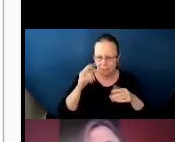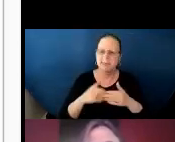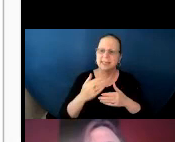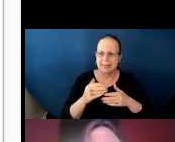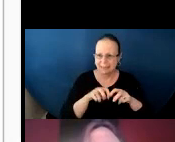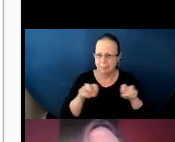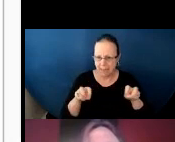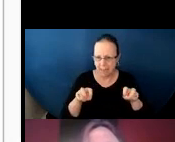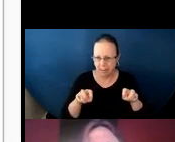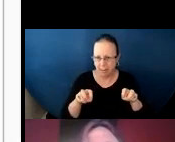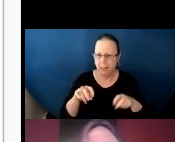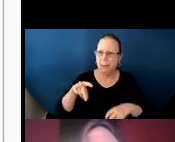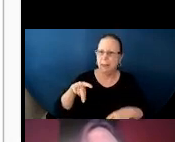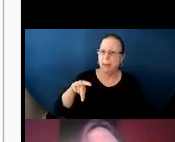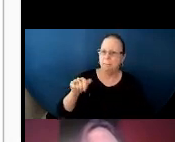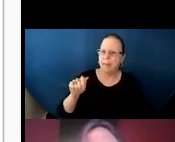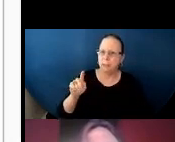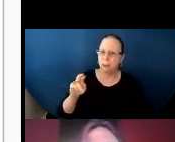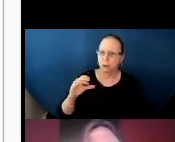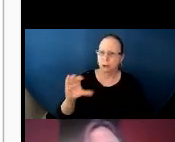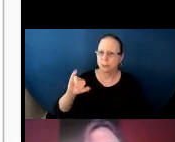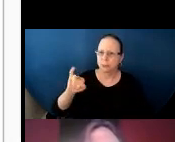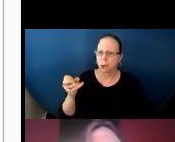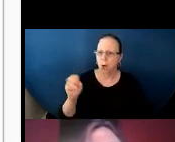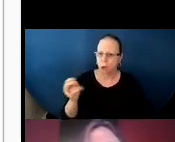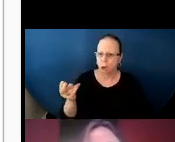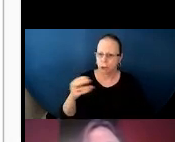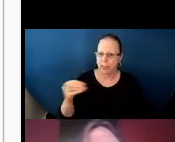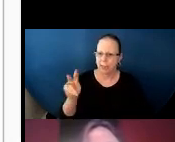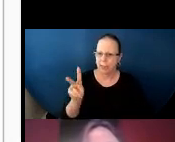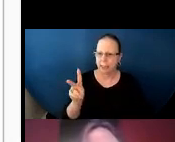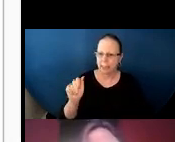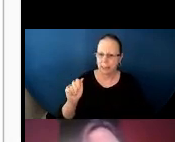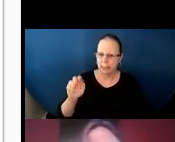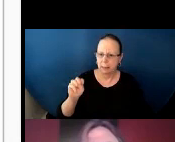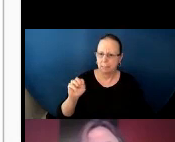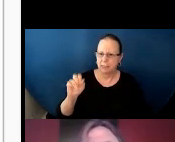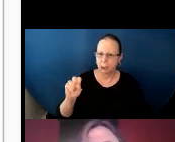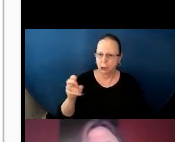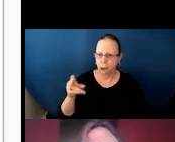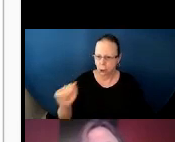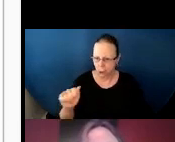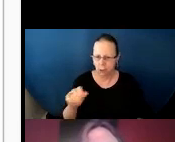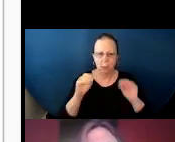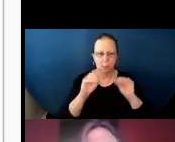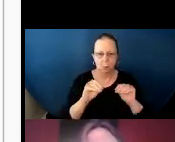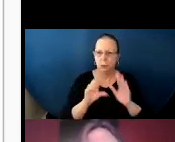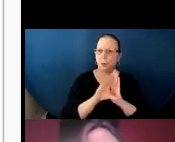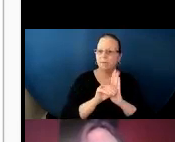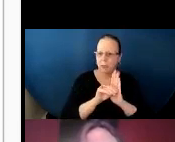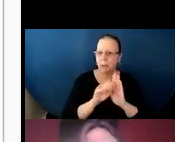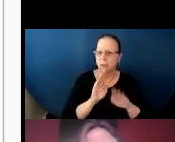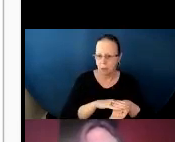panel, Patrick, Josh, and Kamisha, to go ahead and put your videos on as